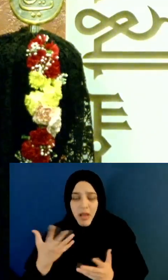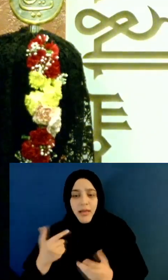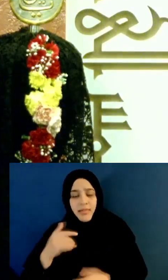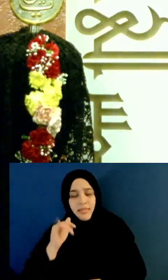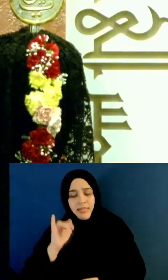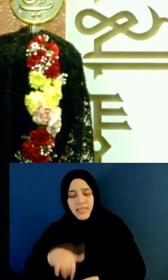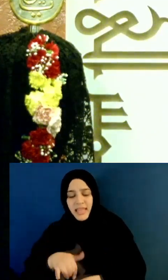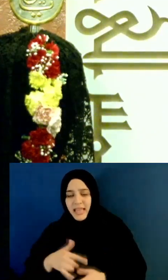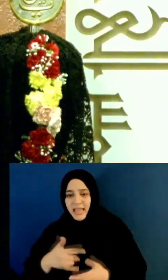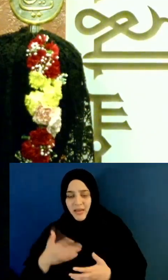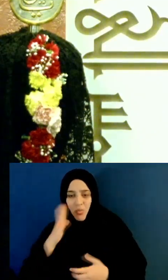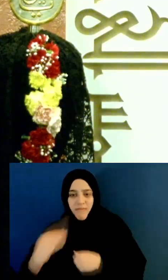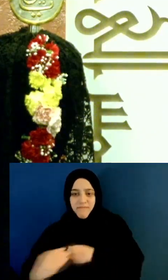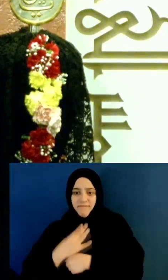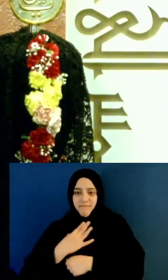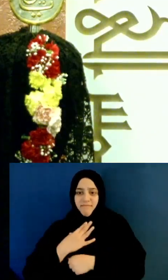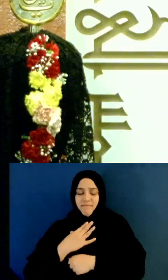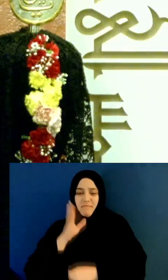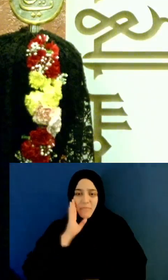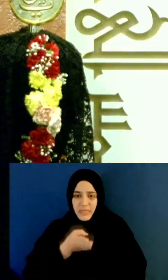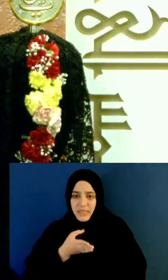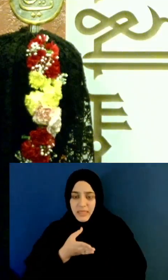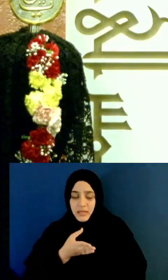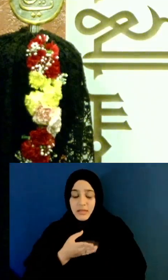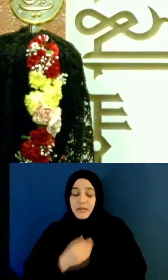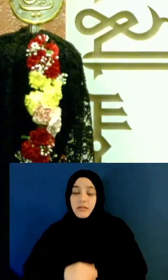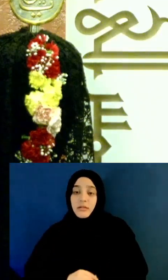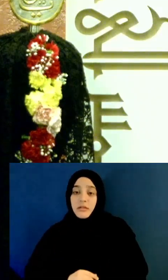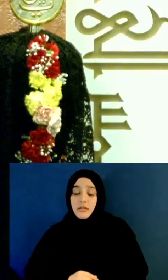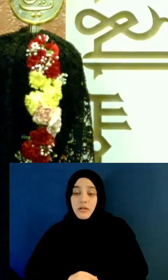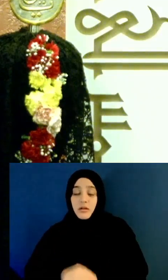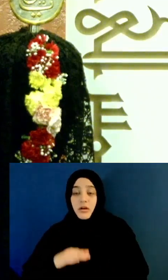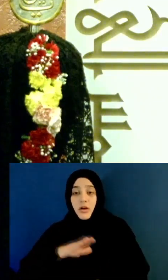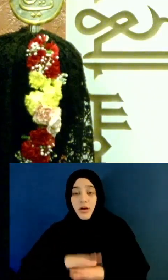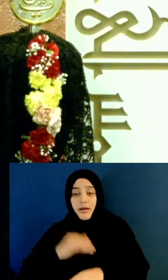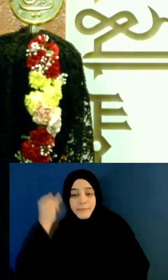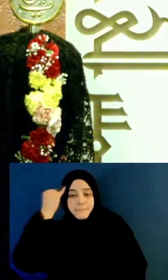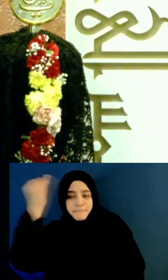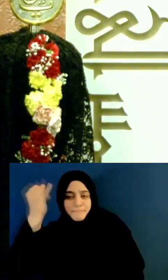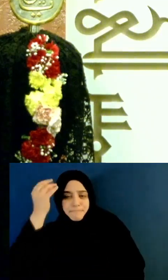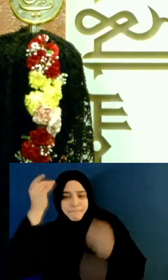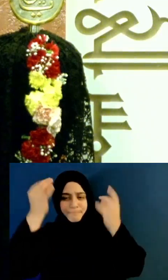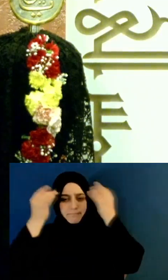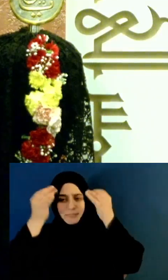On the ideological side, I would like to give three examples.